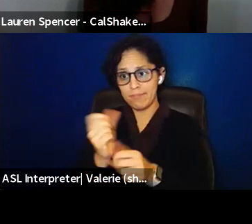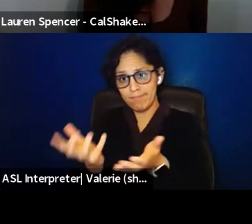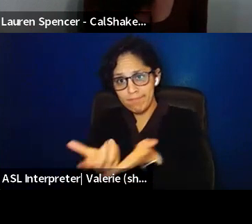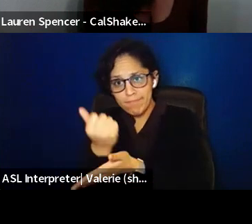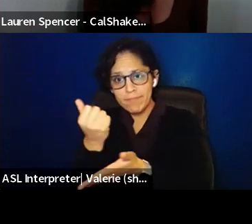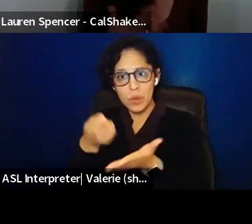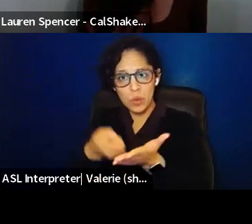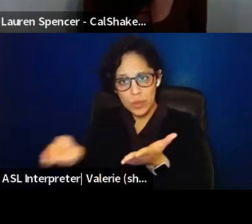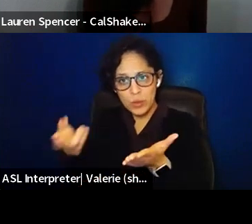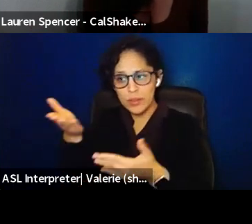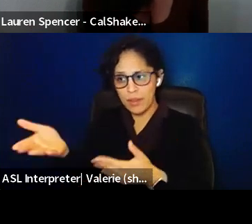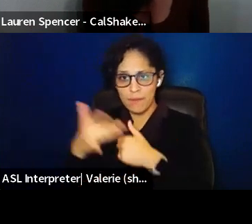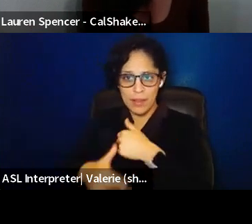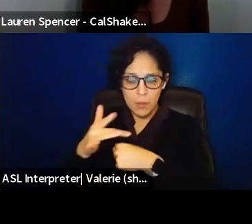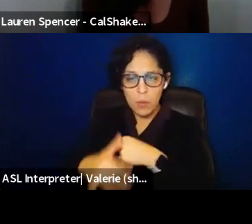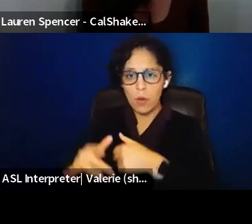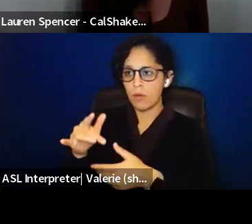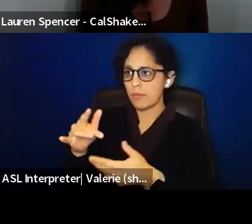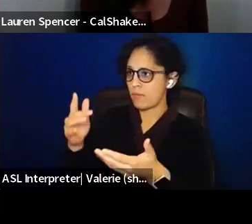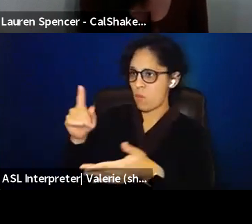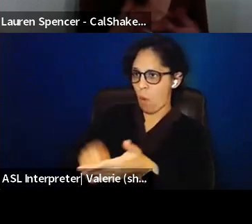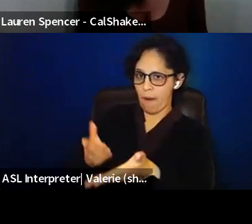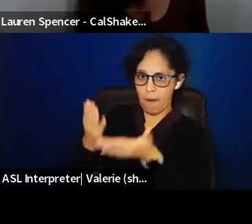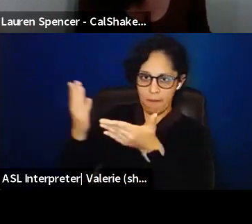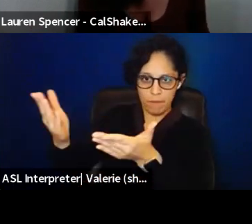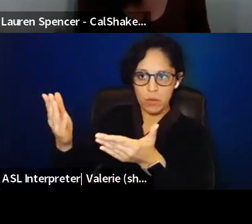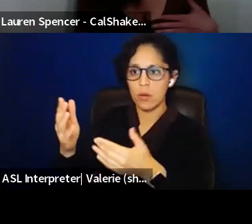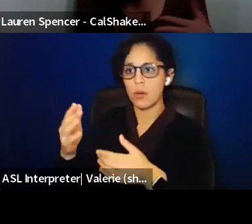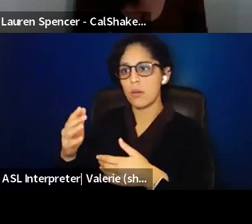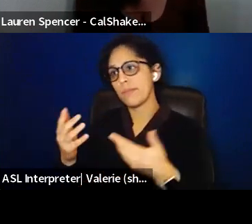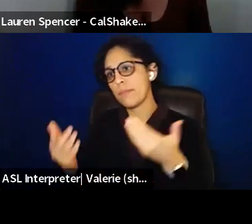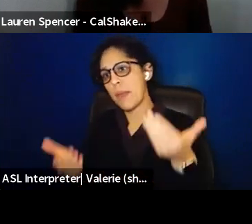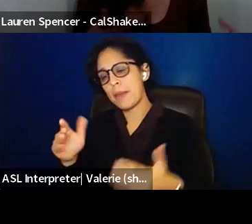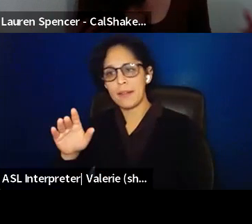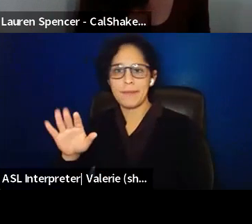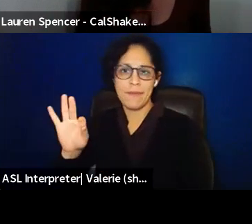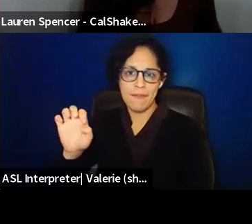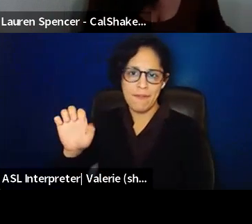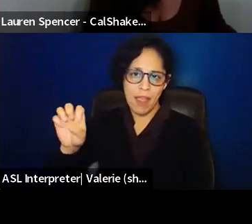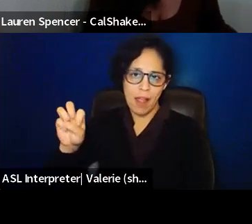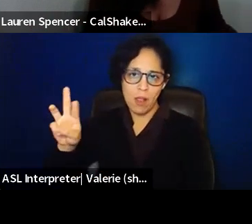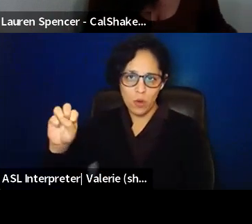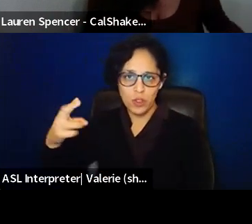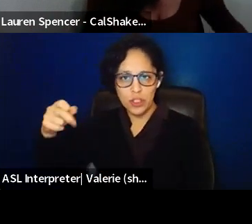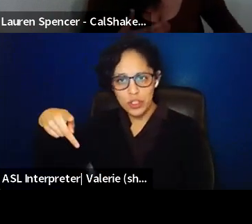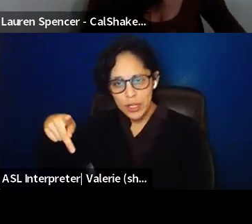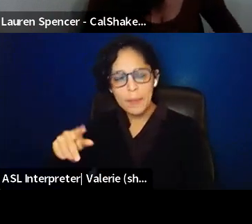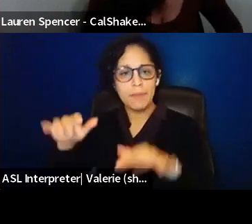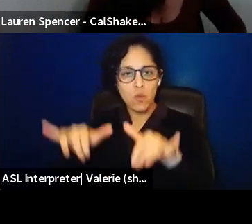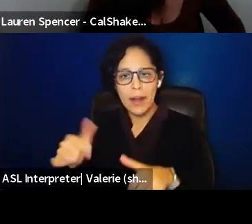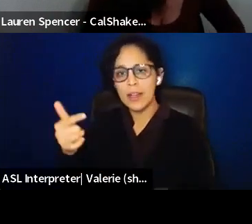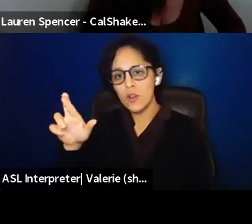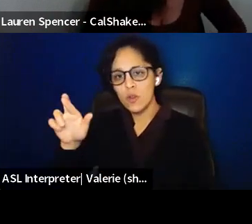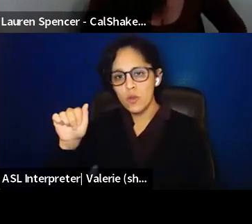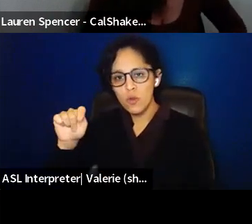resources that they have and what they could offer us in terms of a fellowship, grant making, institutional support, but without